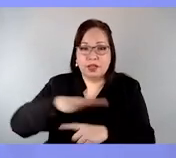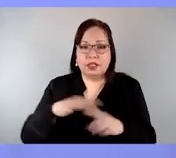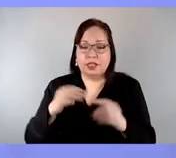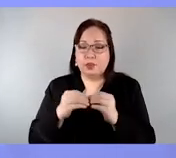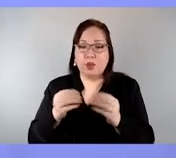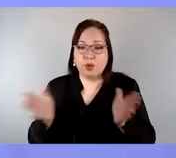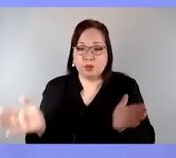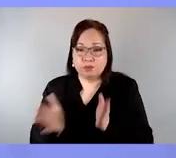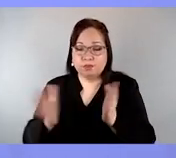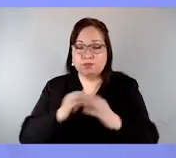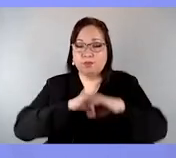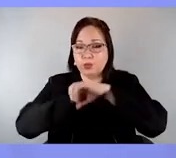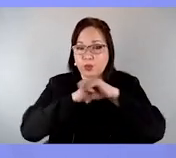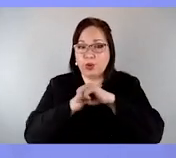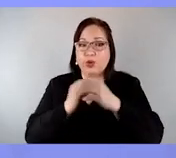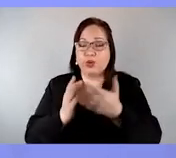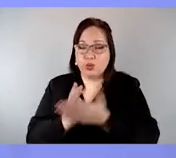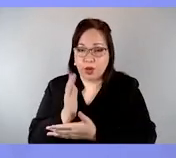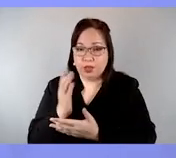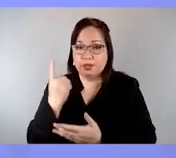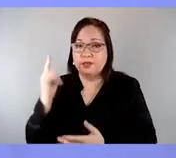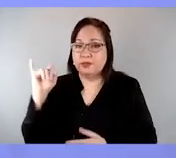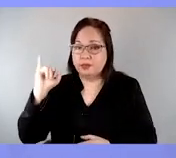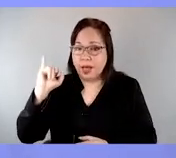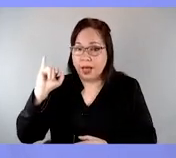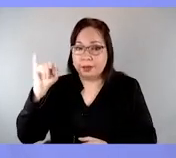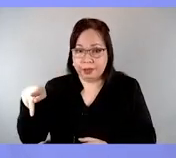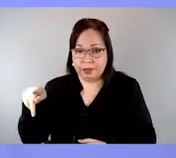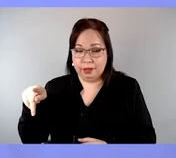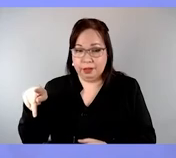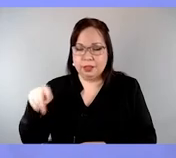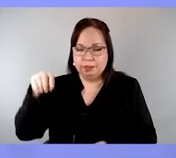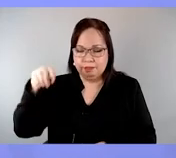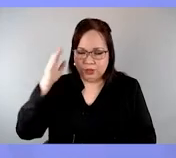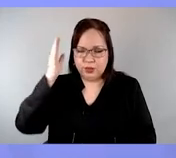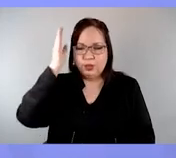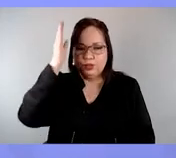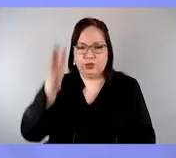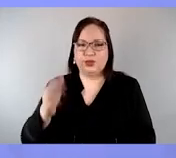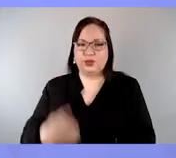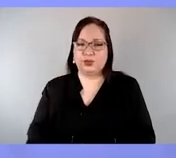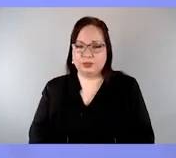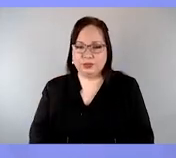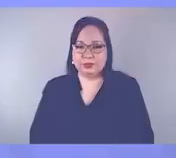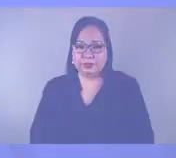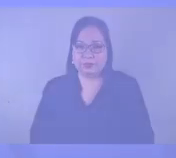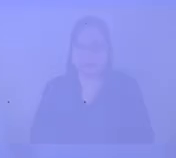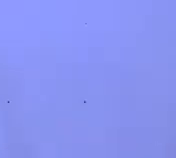promote the rights of indigenous peoples in the future.